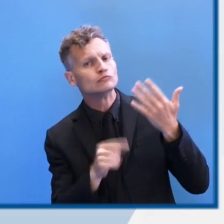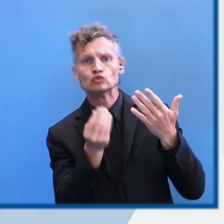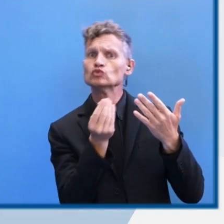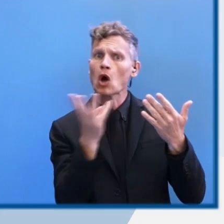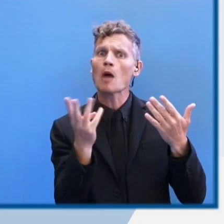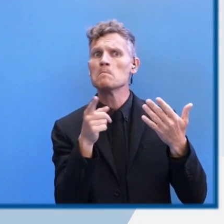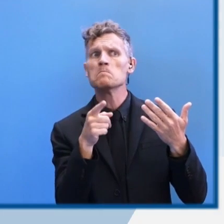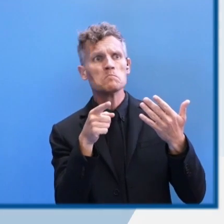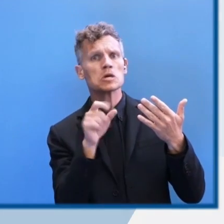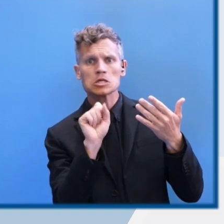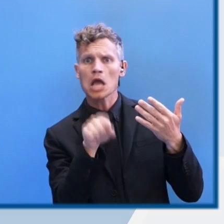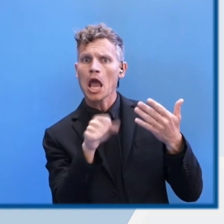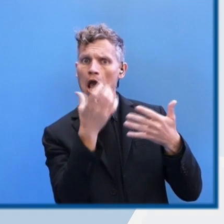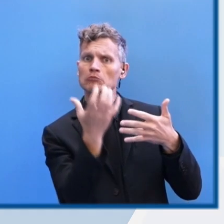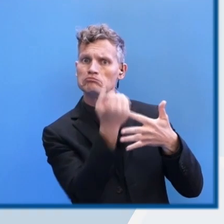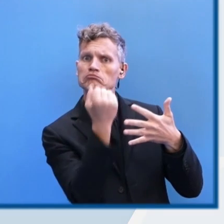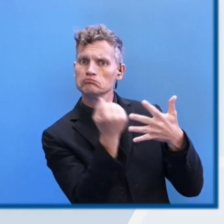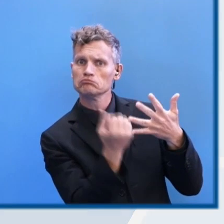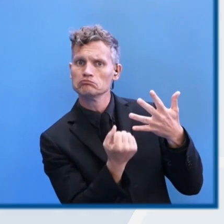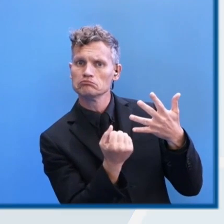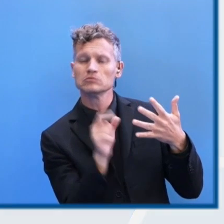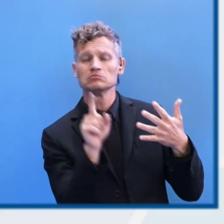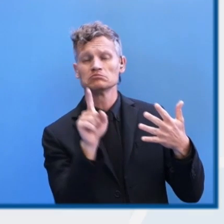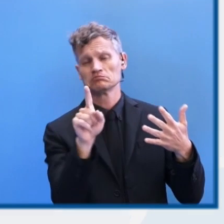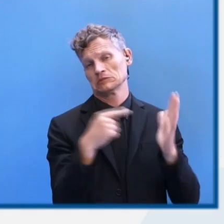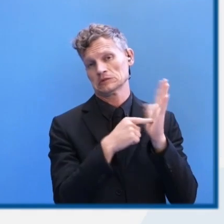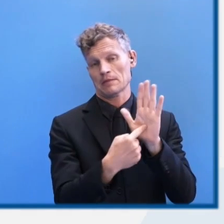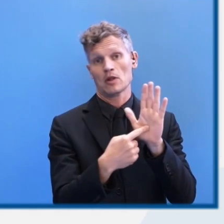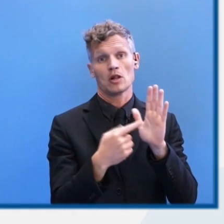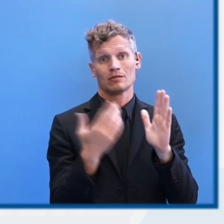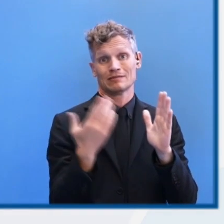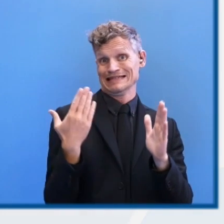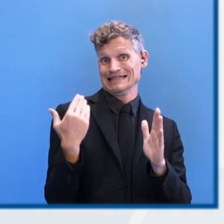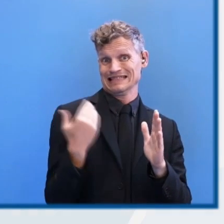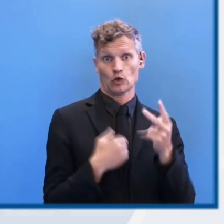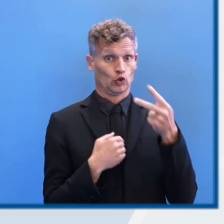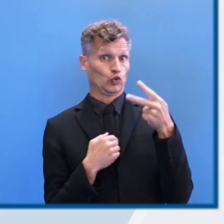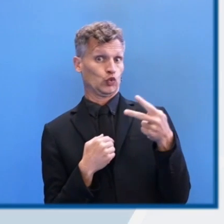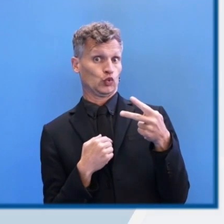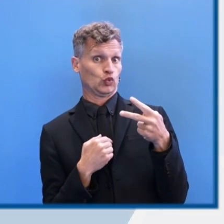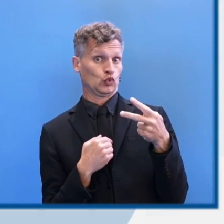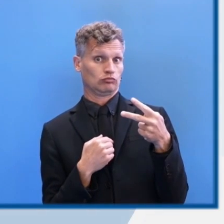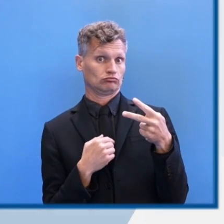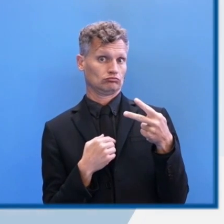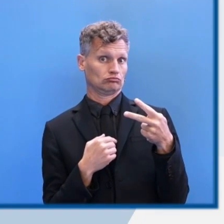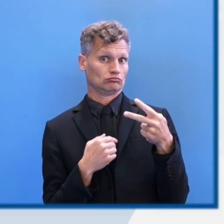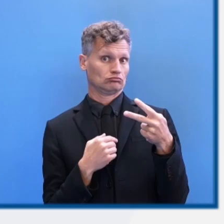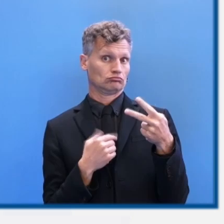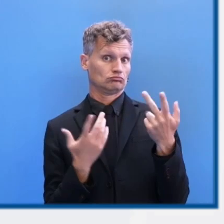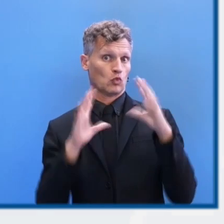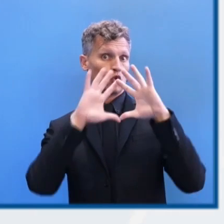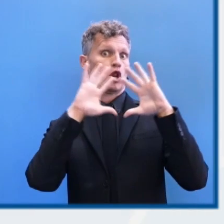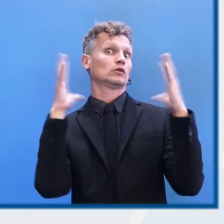2 events in the world which are obviously having global impacts, which